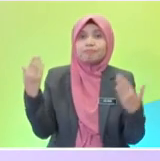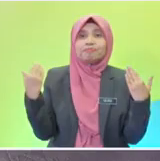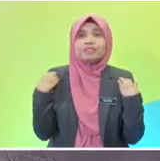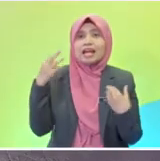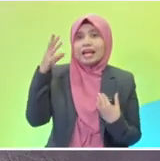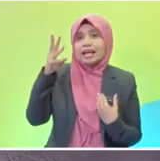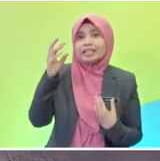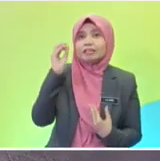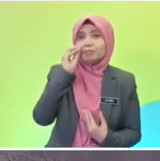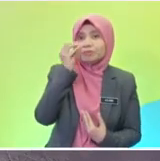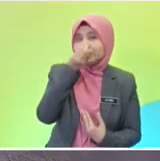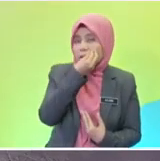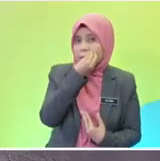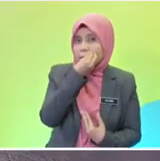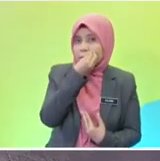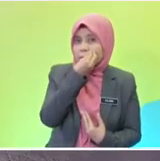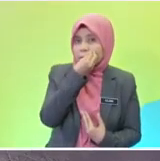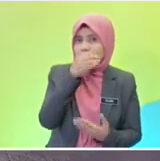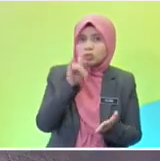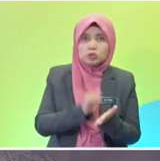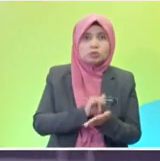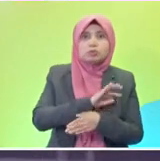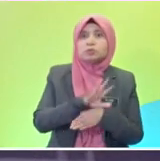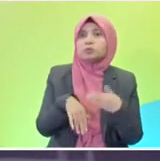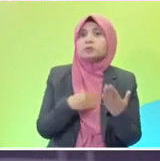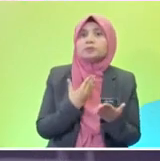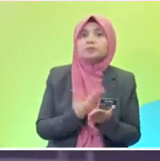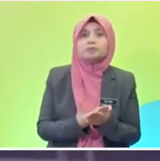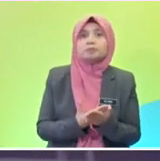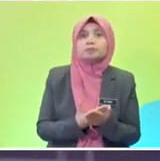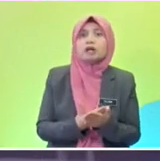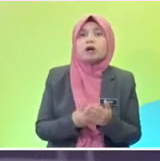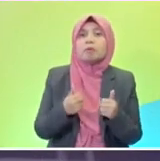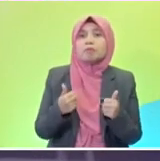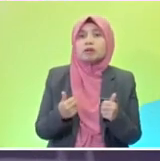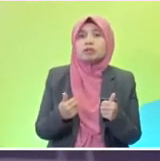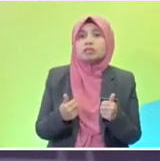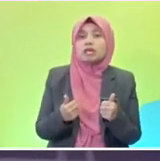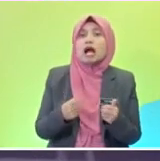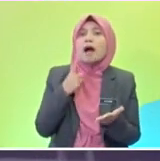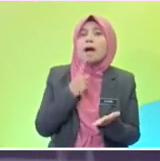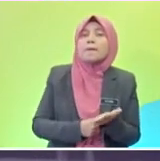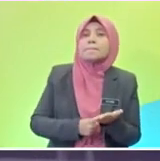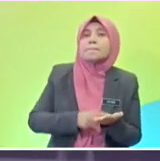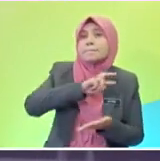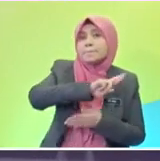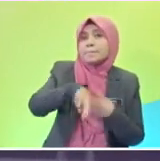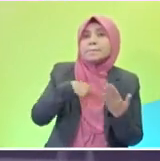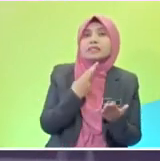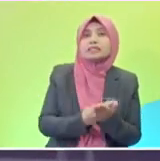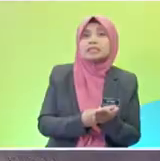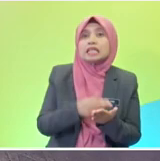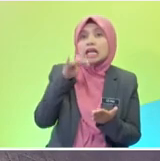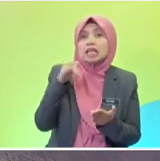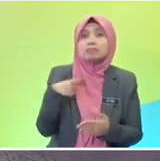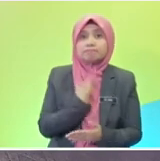Now, Miss Kananga, is it fine if we ask you for a short or brief conclusion to what we learned today? Okay,